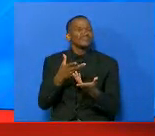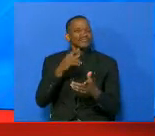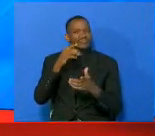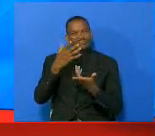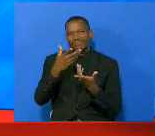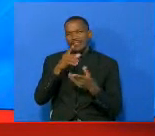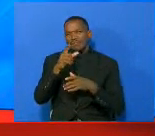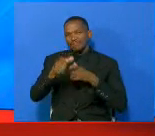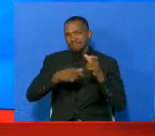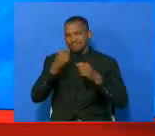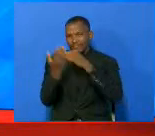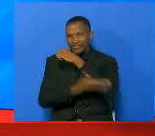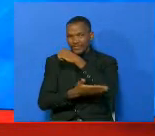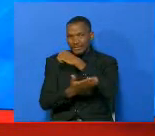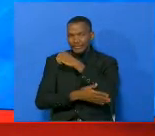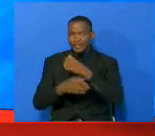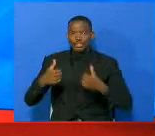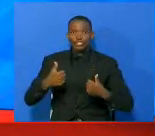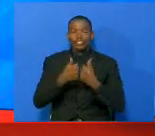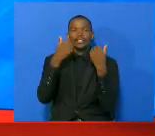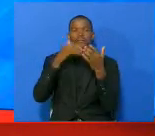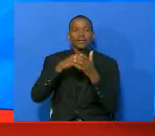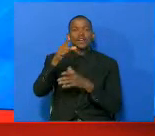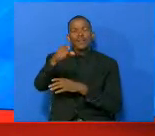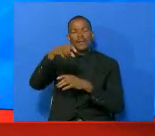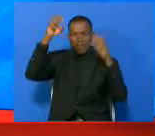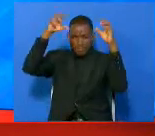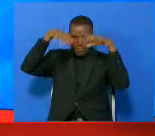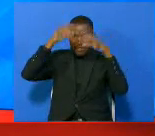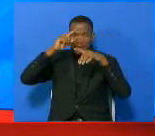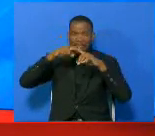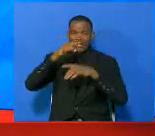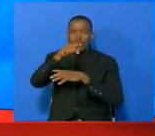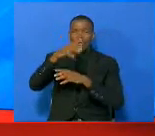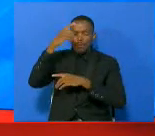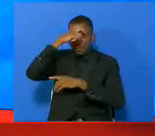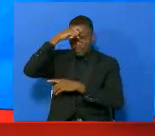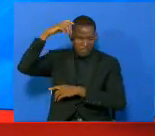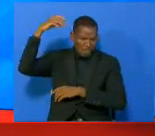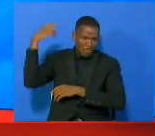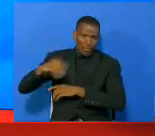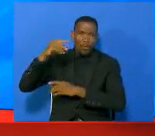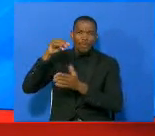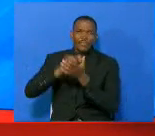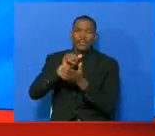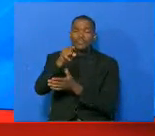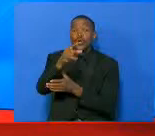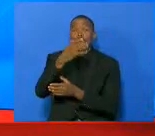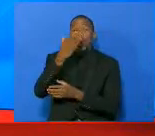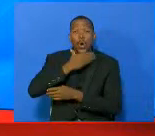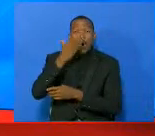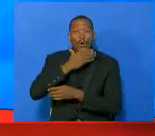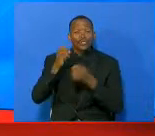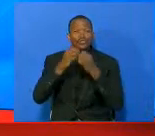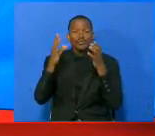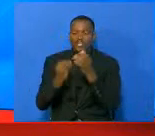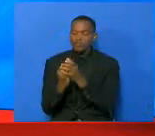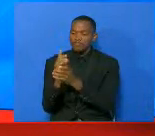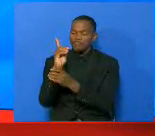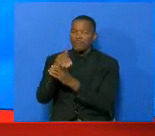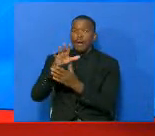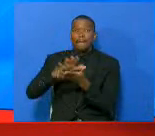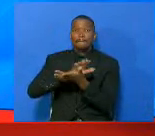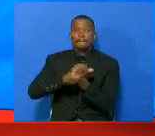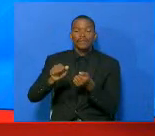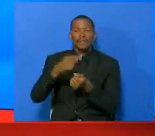di ne di padile mme ebile go ne le mogote o ntshang noga mo mosimeng e le mogote o fisa dijalo ka bokete. Balemi